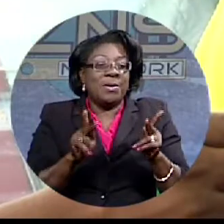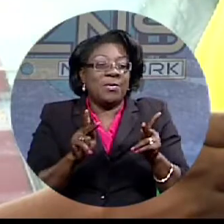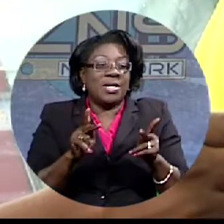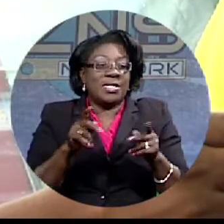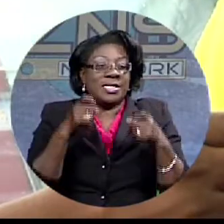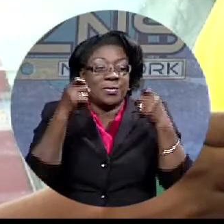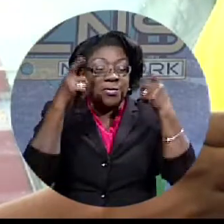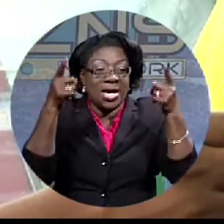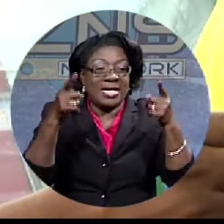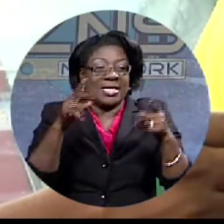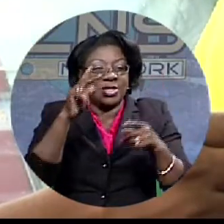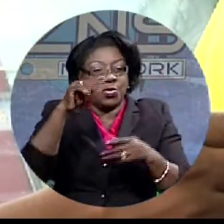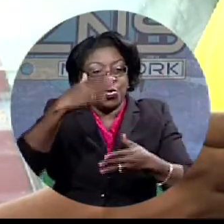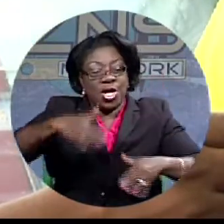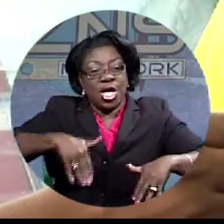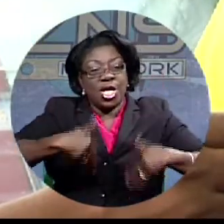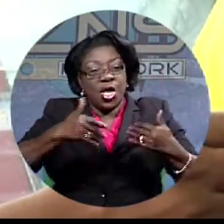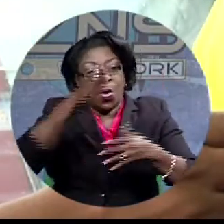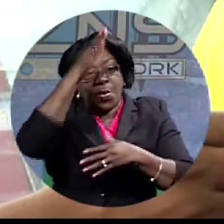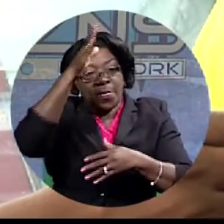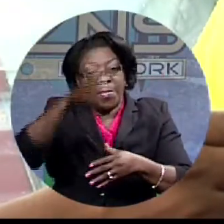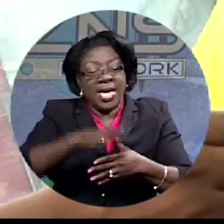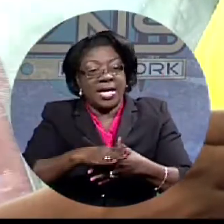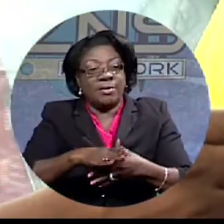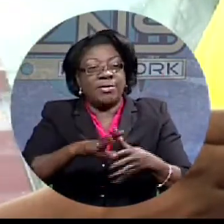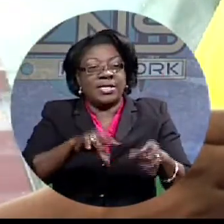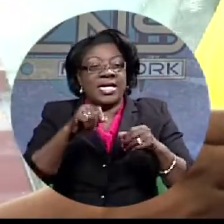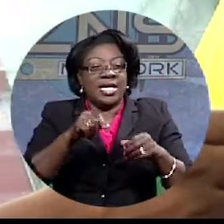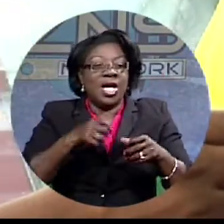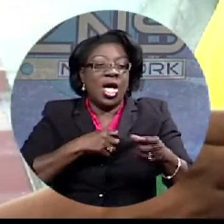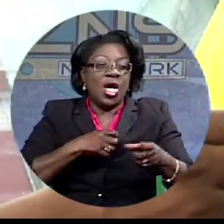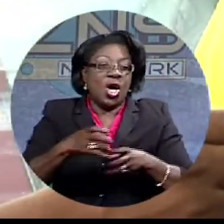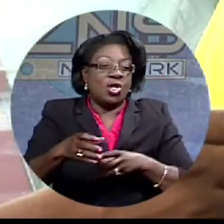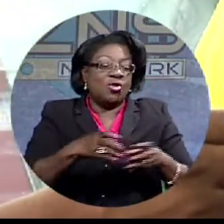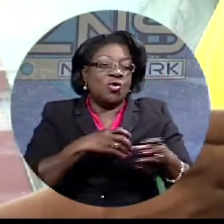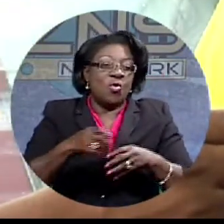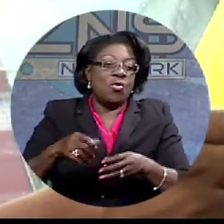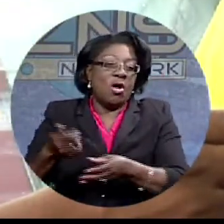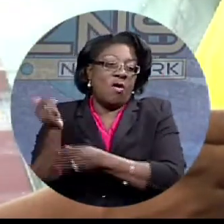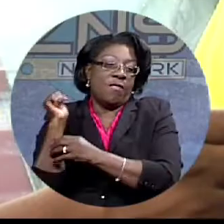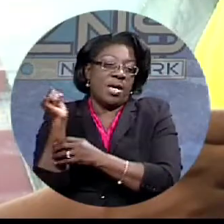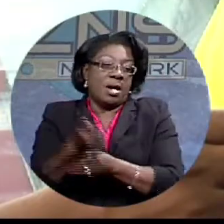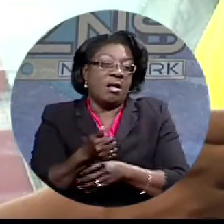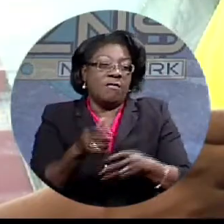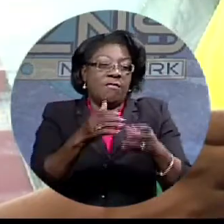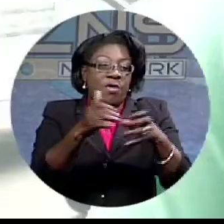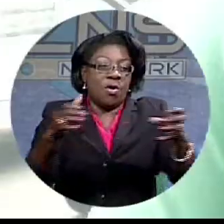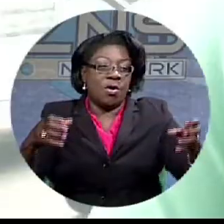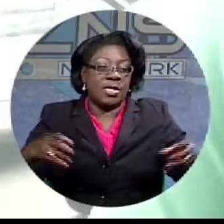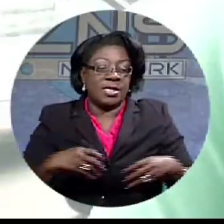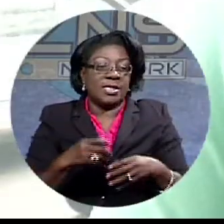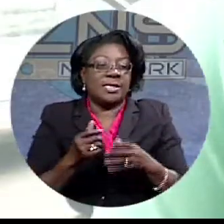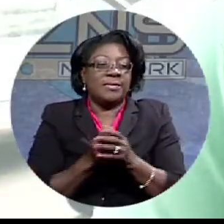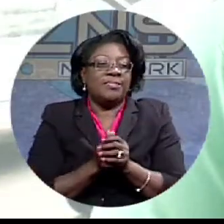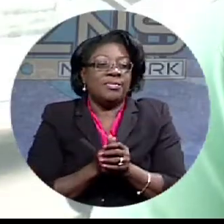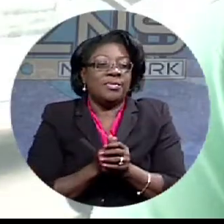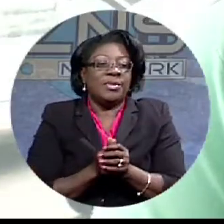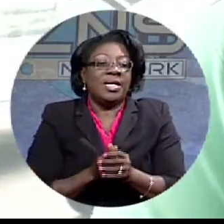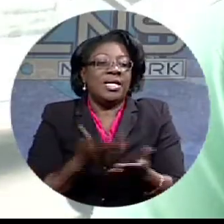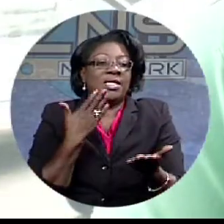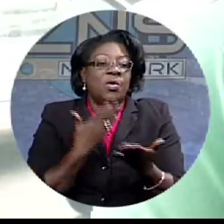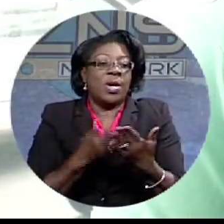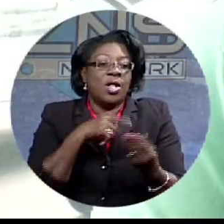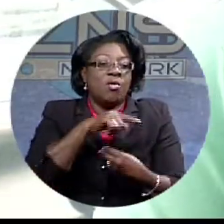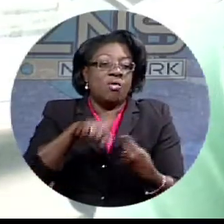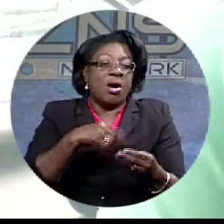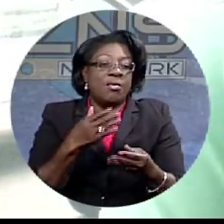men was able to actually take control of a golf course and beat a very strong field. He's a well-rounded young